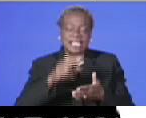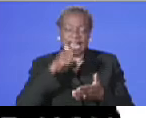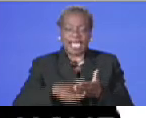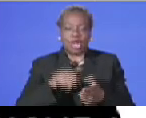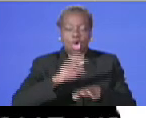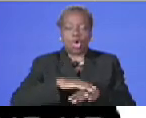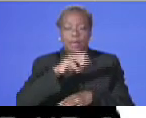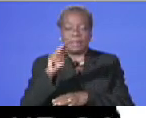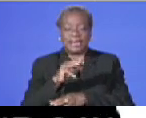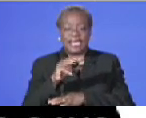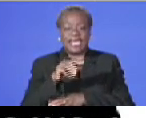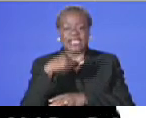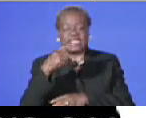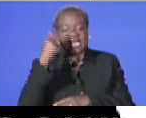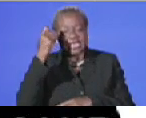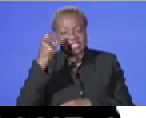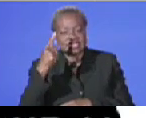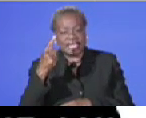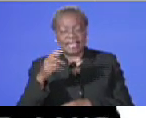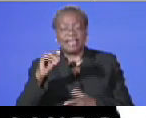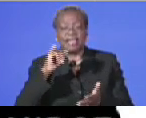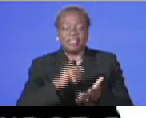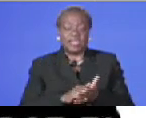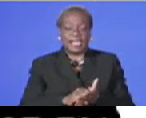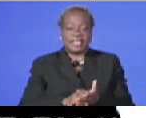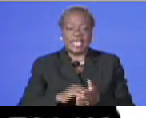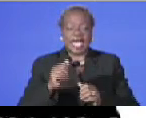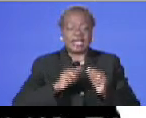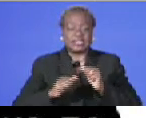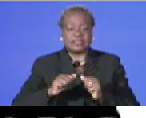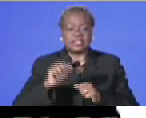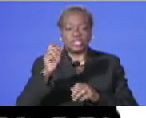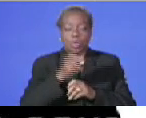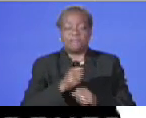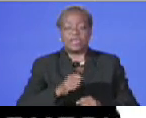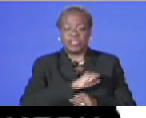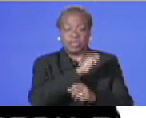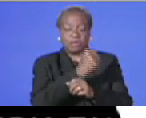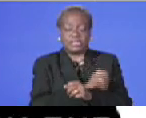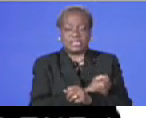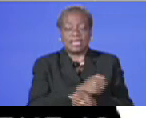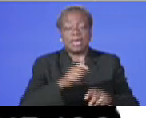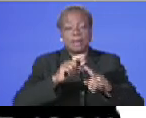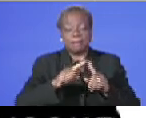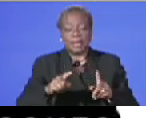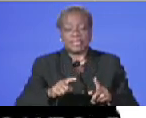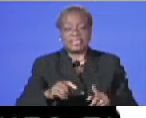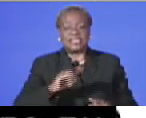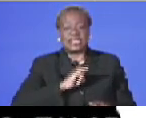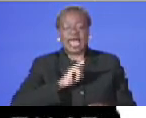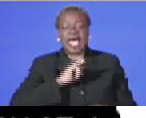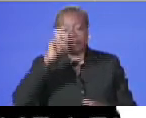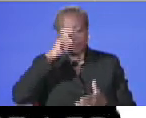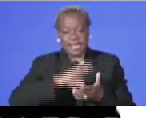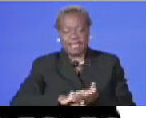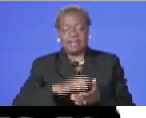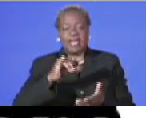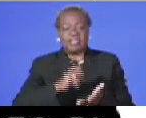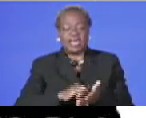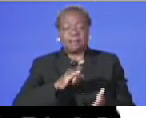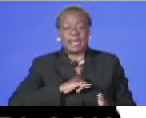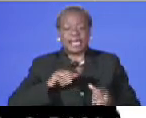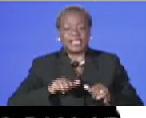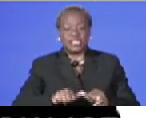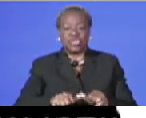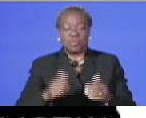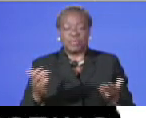outside of the scope of his authority, but acted in good faith to get the needed test kits, further noting, "I believe that my continued presence in the